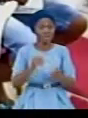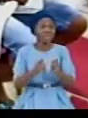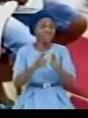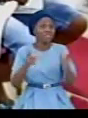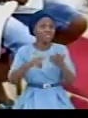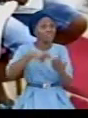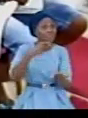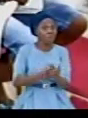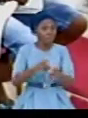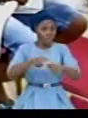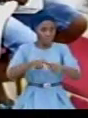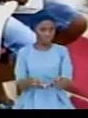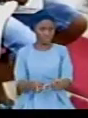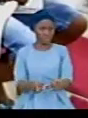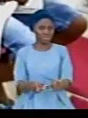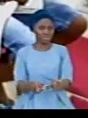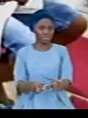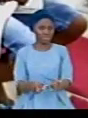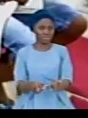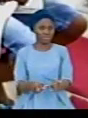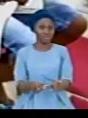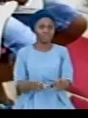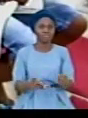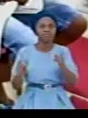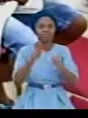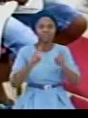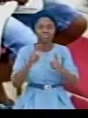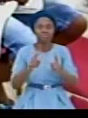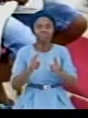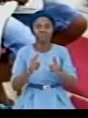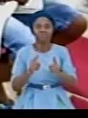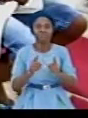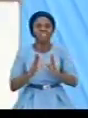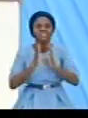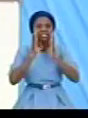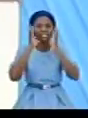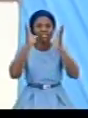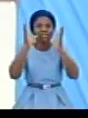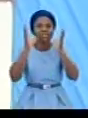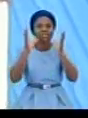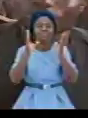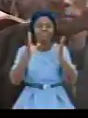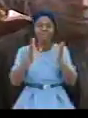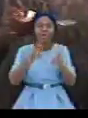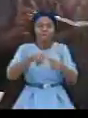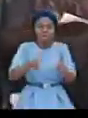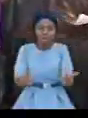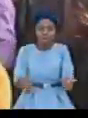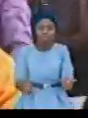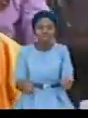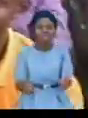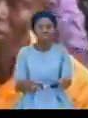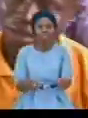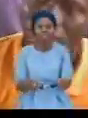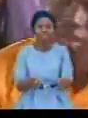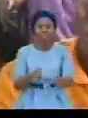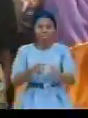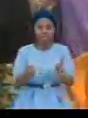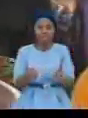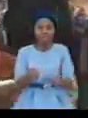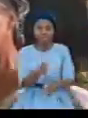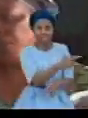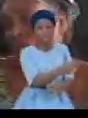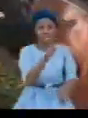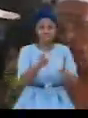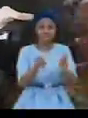but somebody help me shout, but. But they that wait upon the Lord